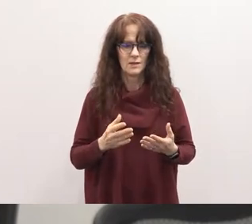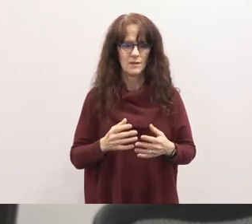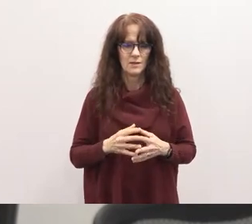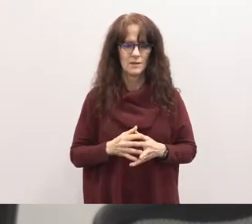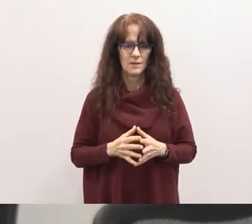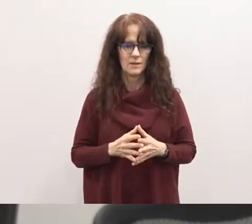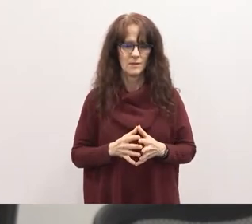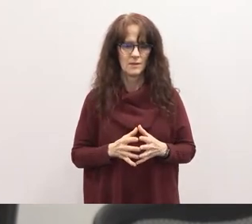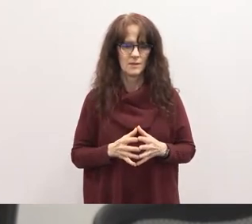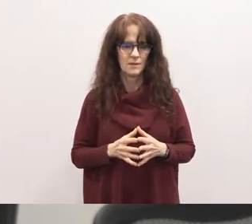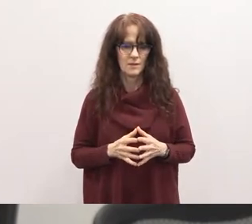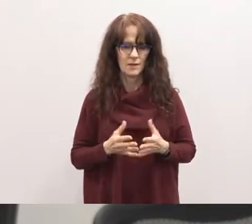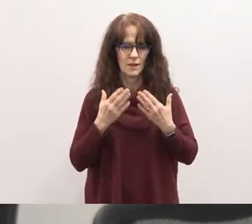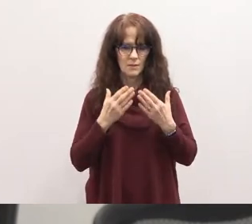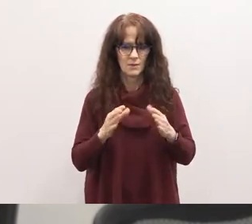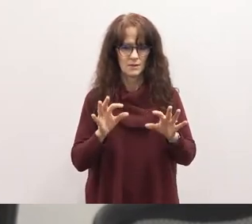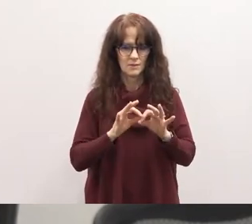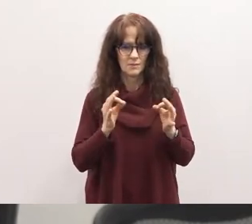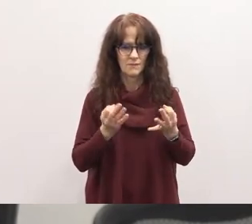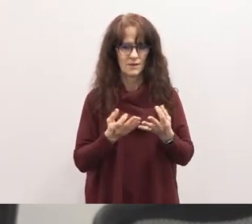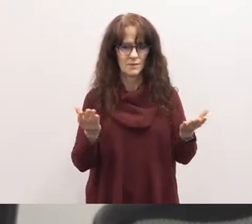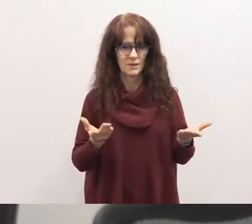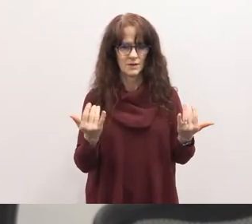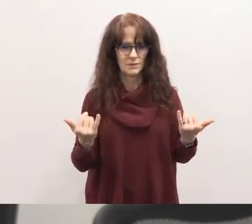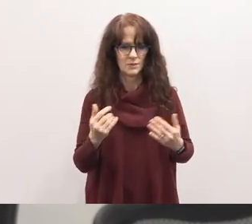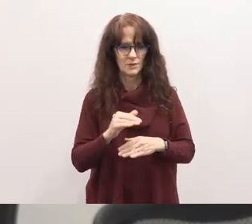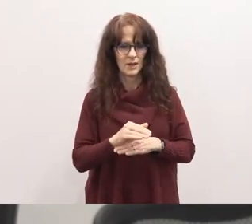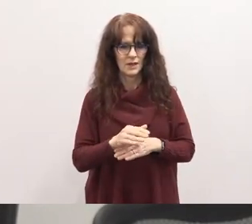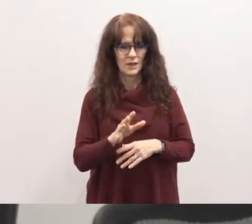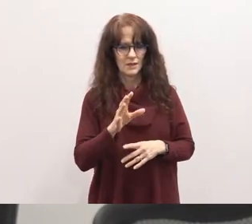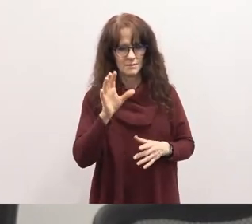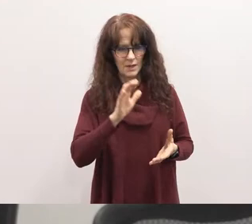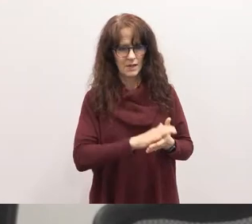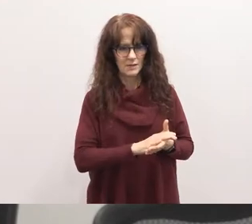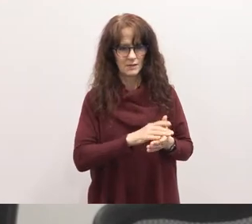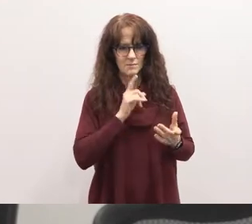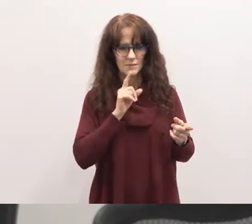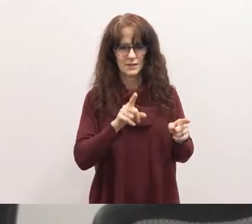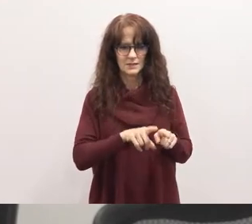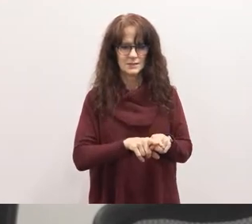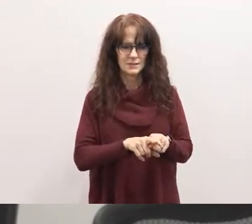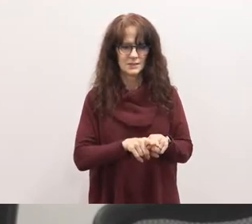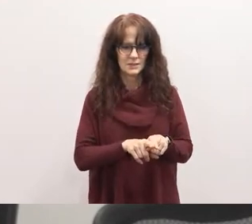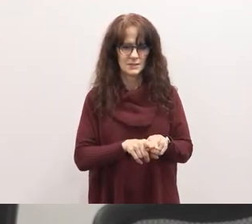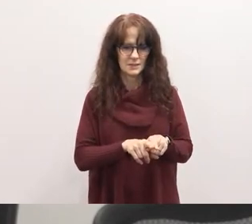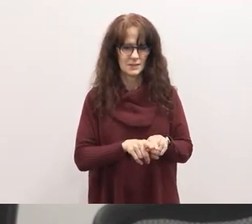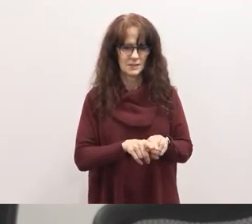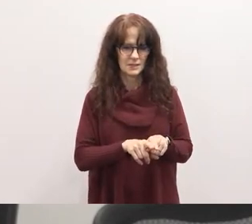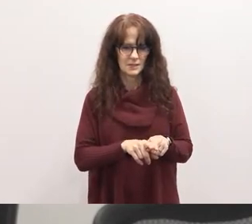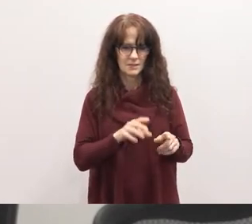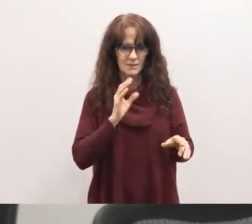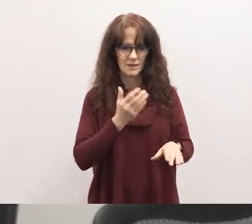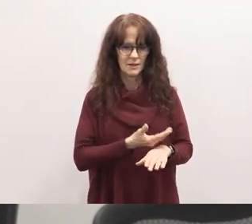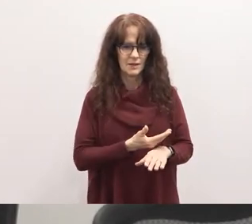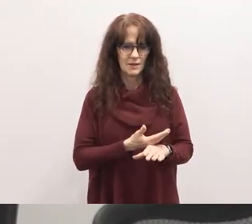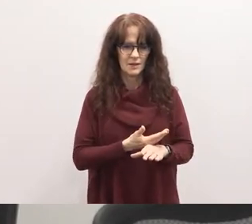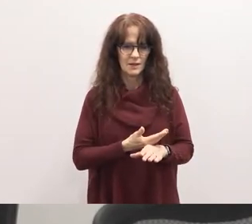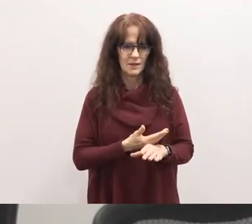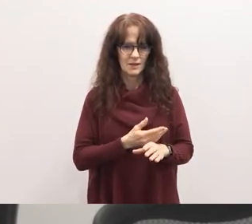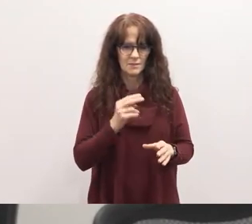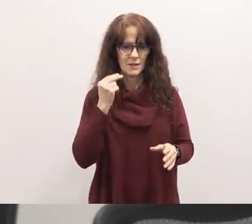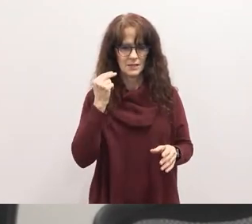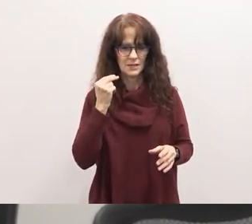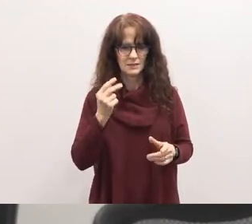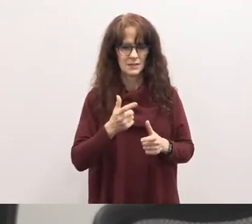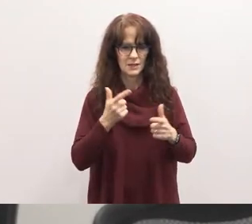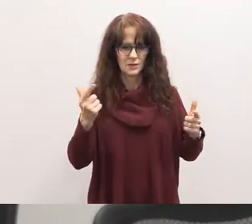regard. I'm grateful to my family who's here tonight, my husband, my sister, my daughter, my niece, and